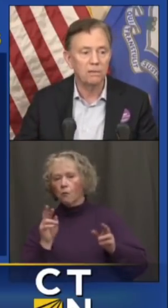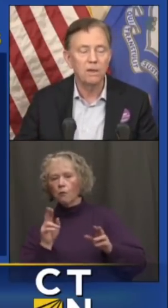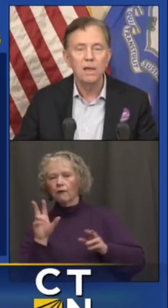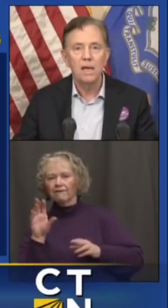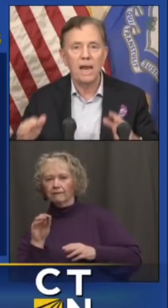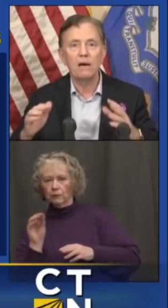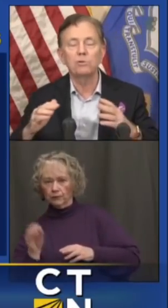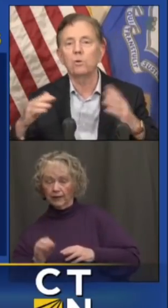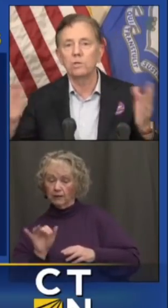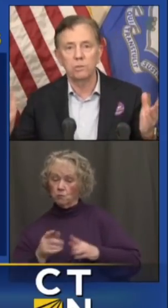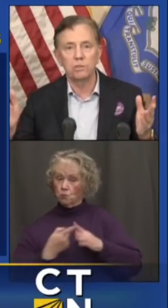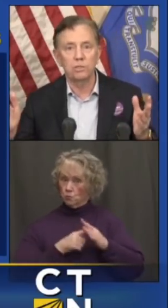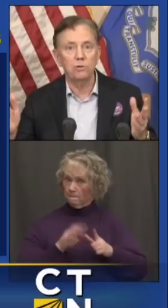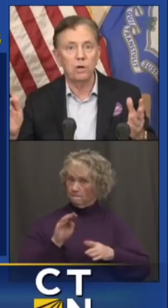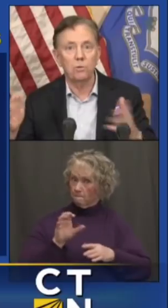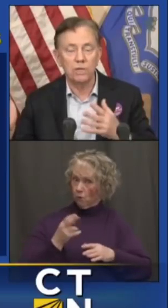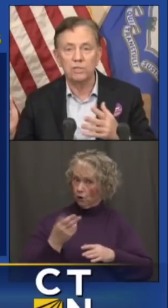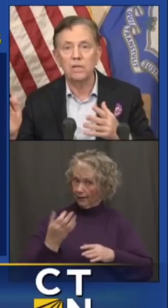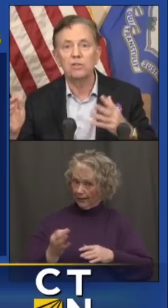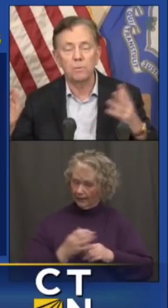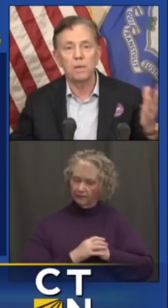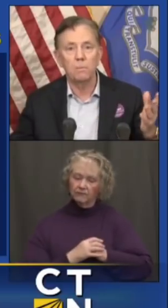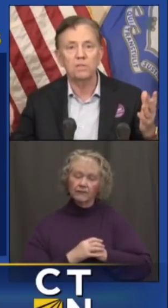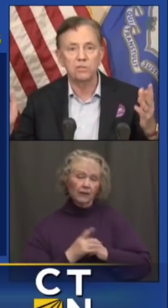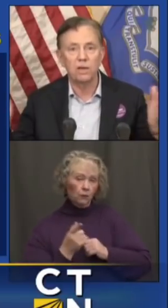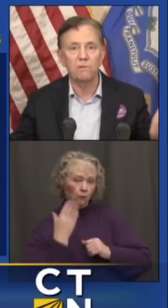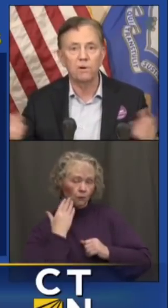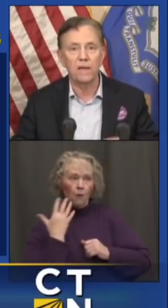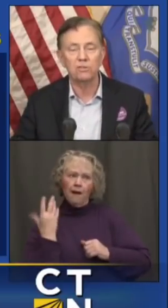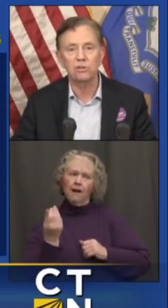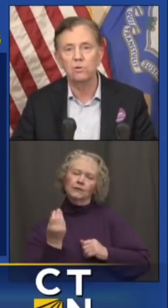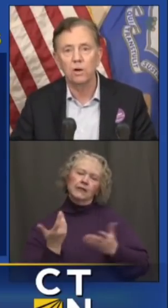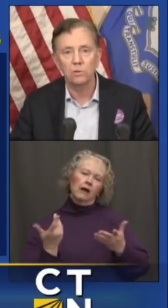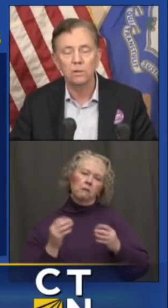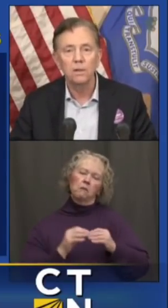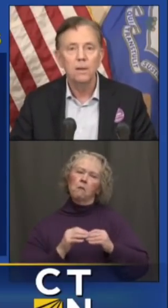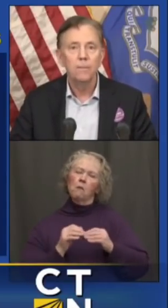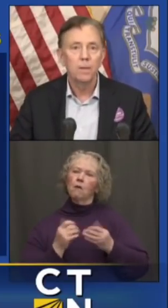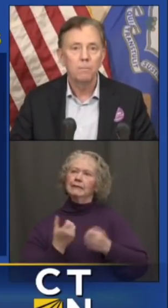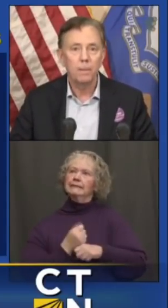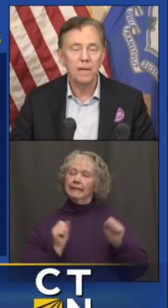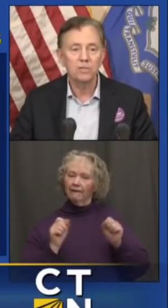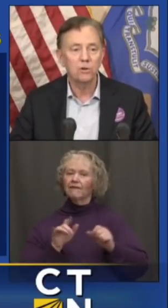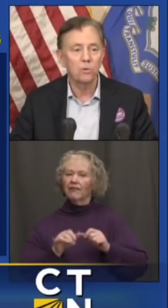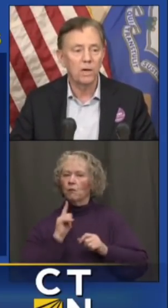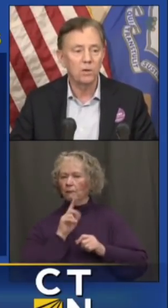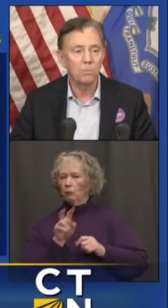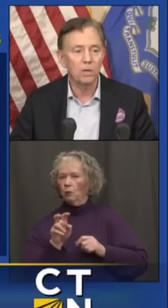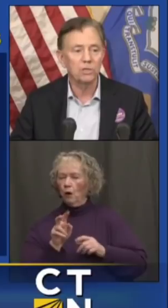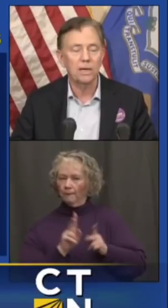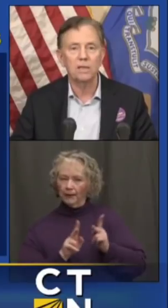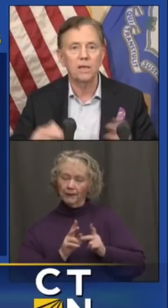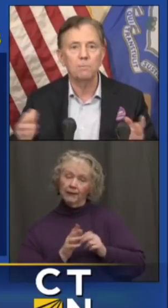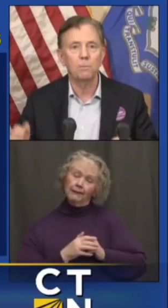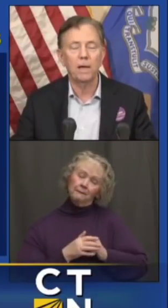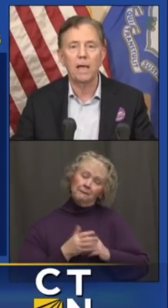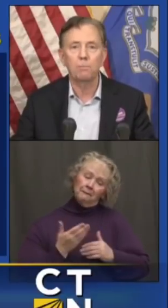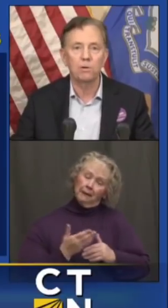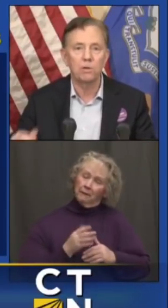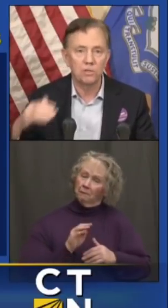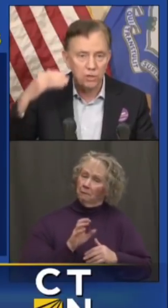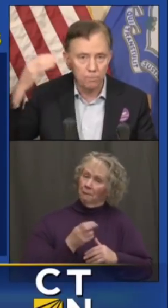19th. And outdoors, which, as you know, continues to be much safer, that's 200. Maybe not so great on March 19th, but